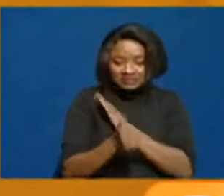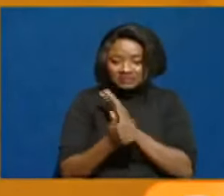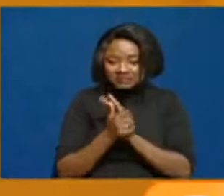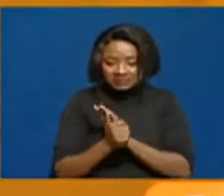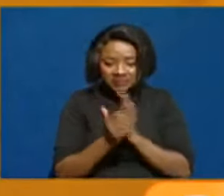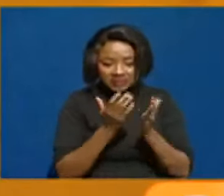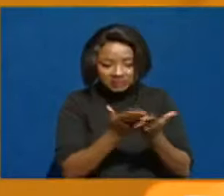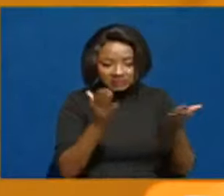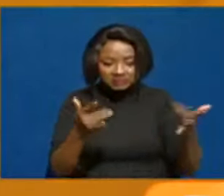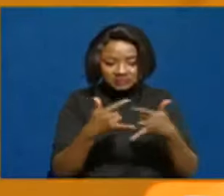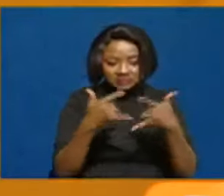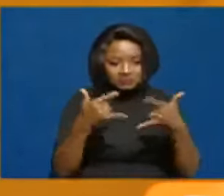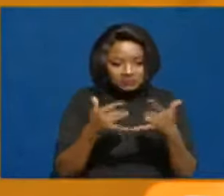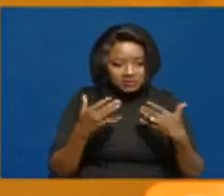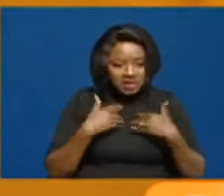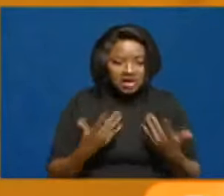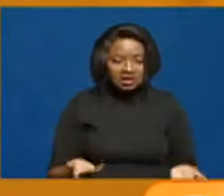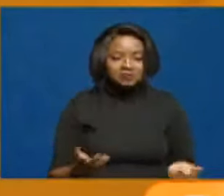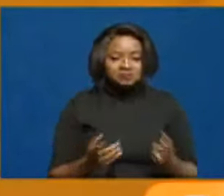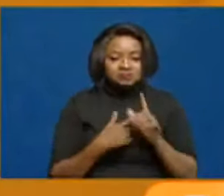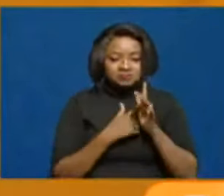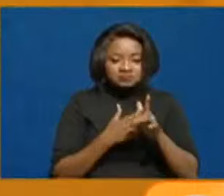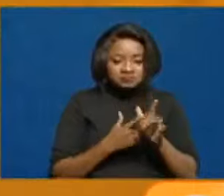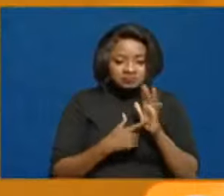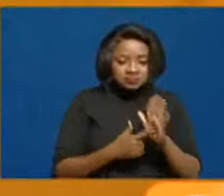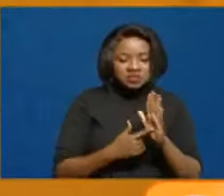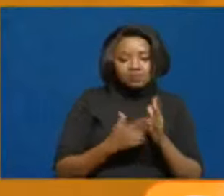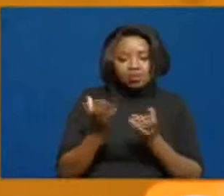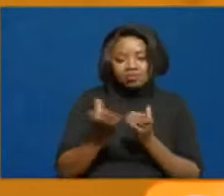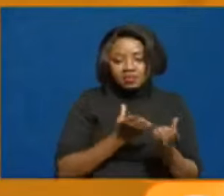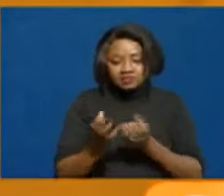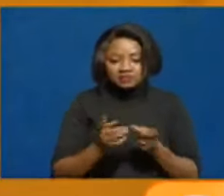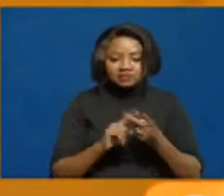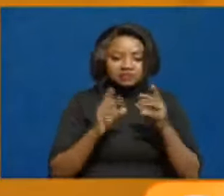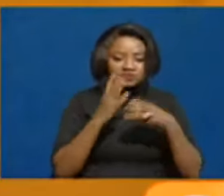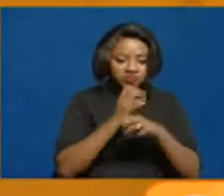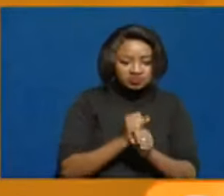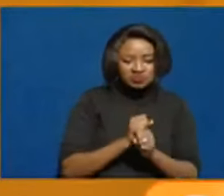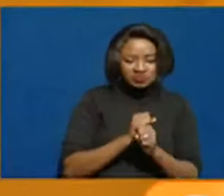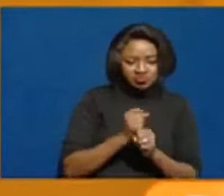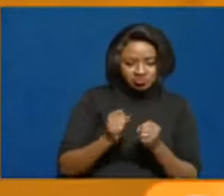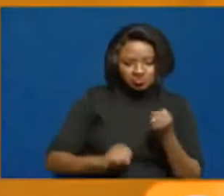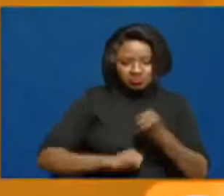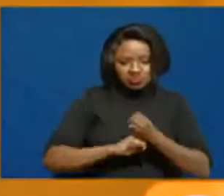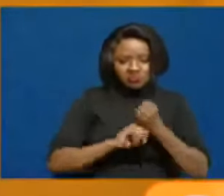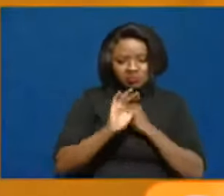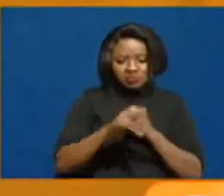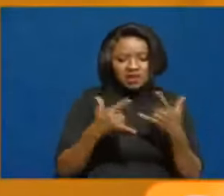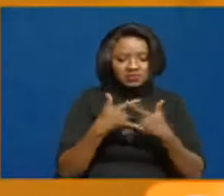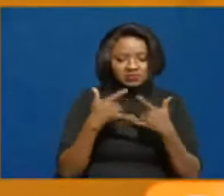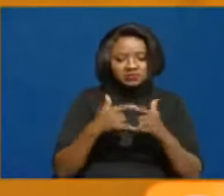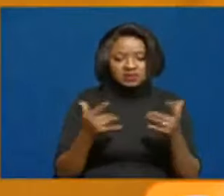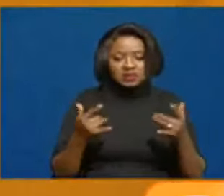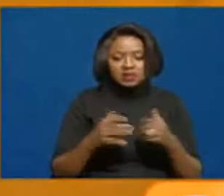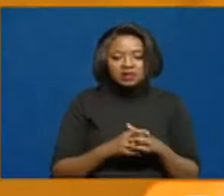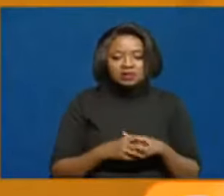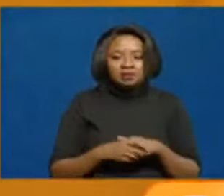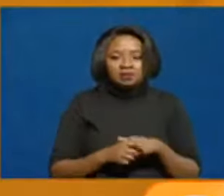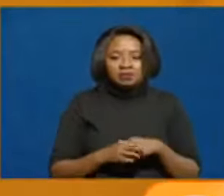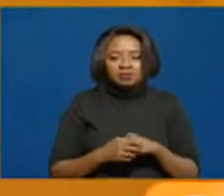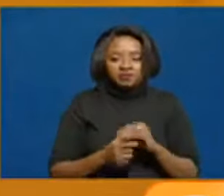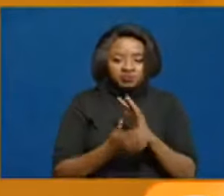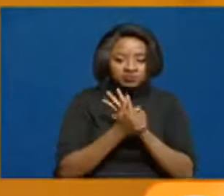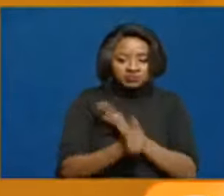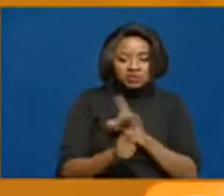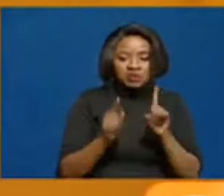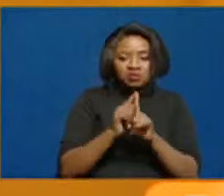innovators within the space, be it enterprises, be it waste pickers, be it associations. So building that skills gap. There's an element of financing. The